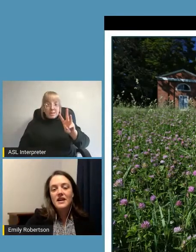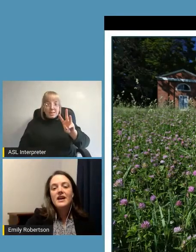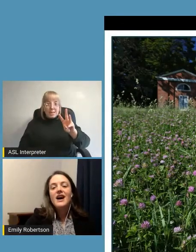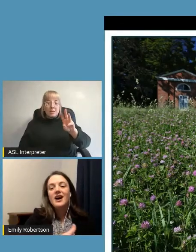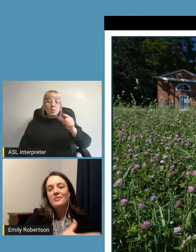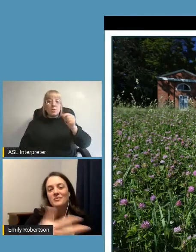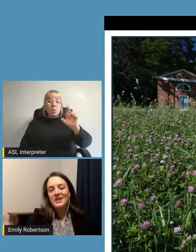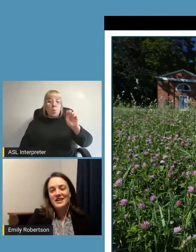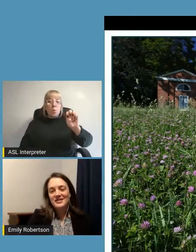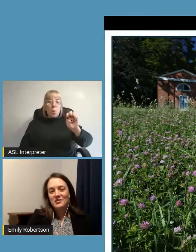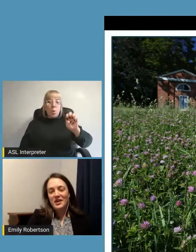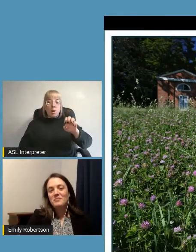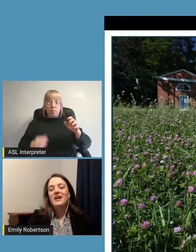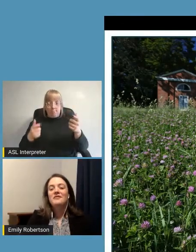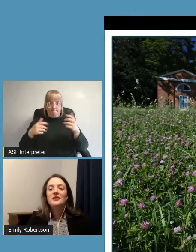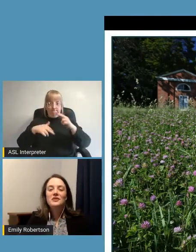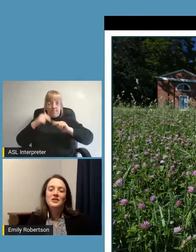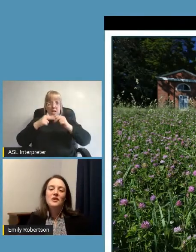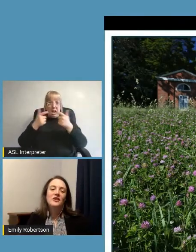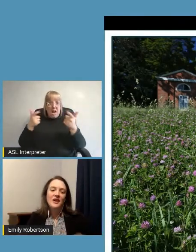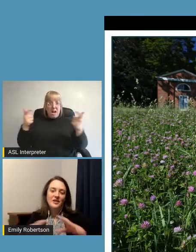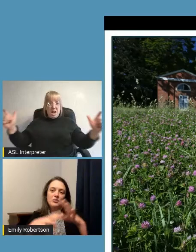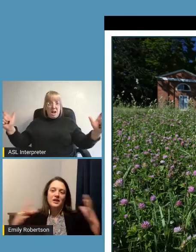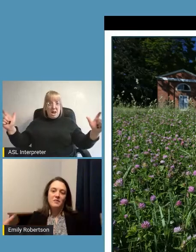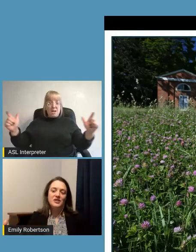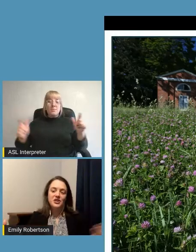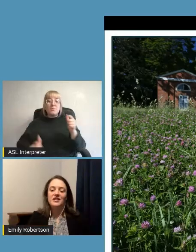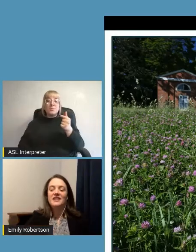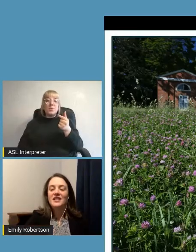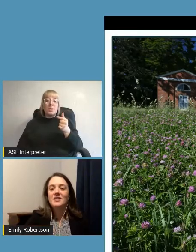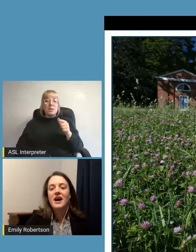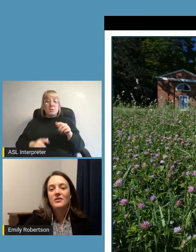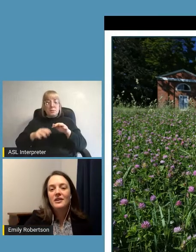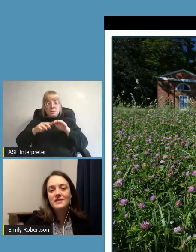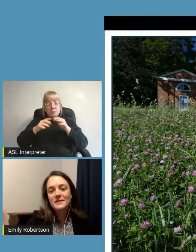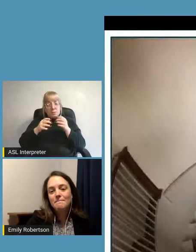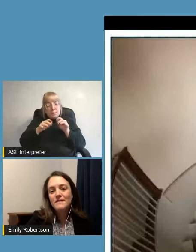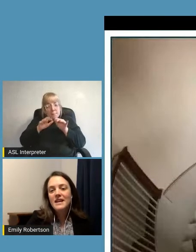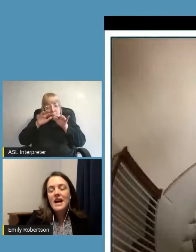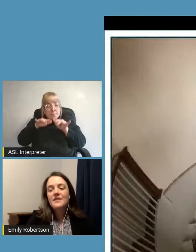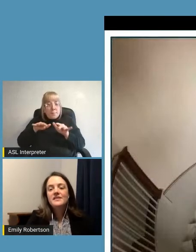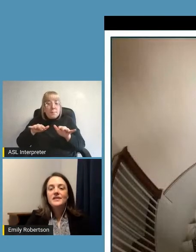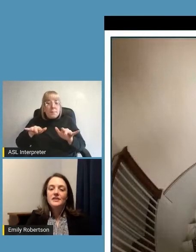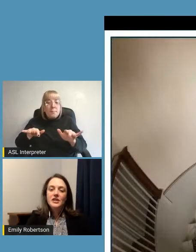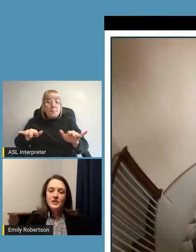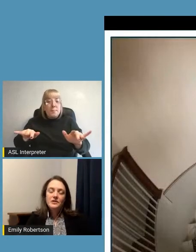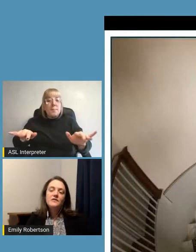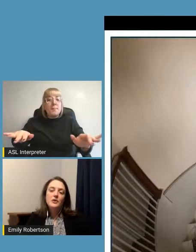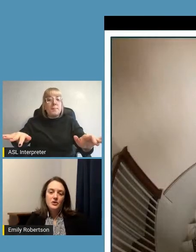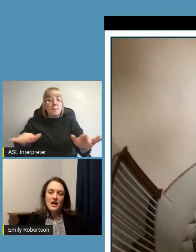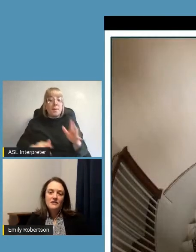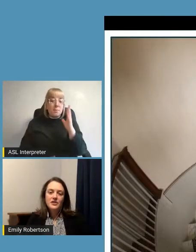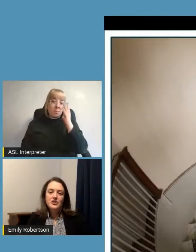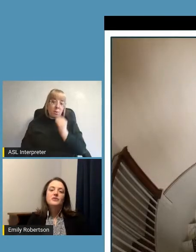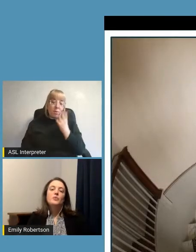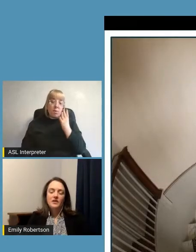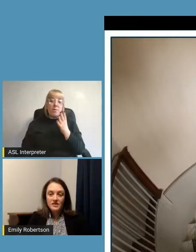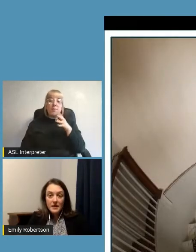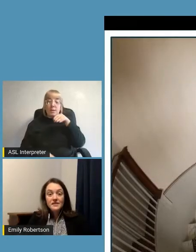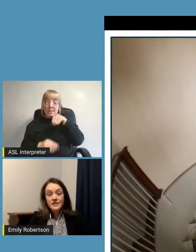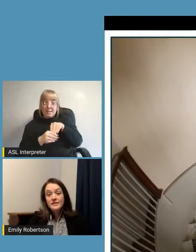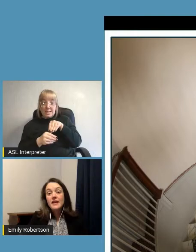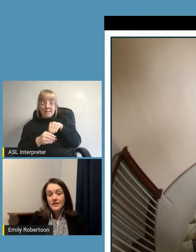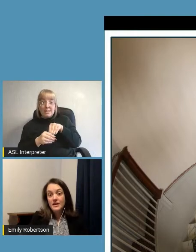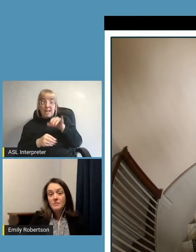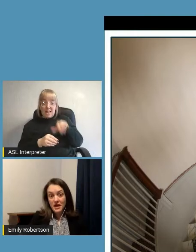photograph, surrounded by a field of clover and the brick mansion in the background. And this is an interior photograph that shows one